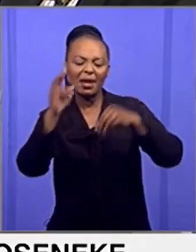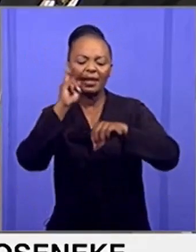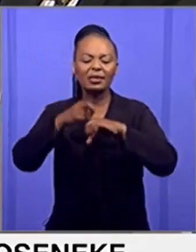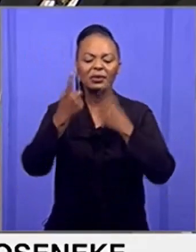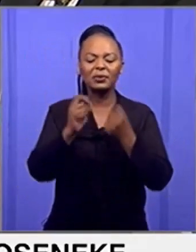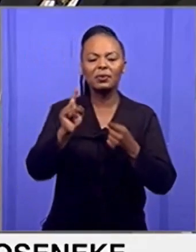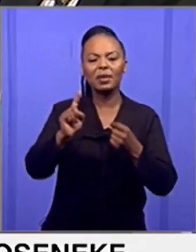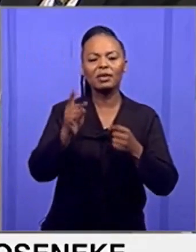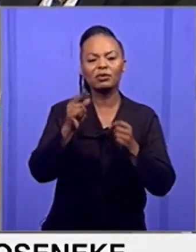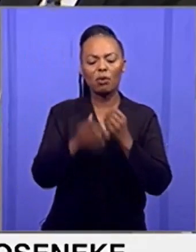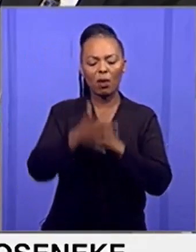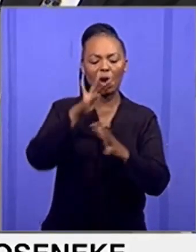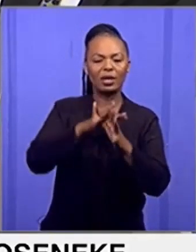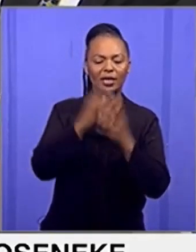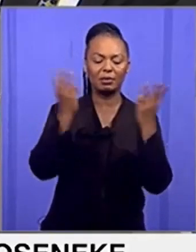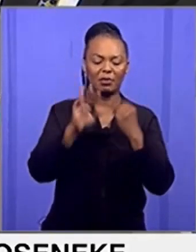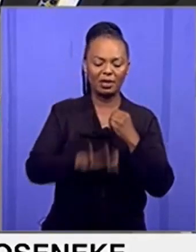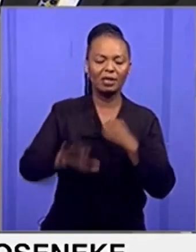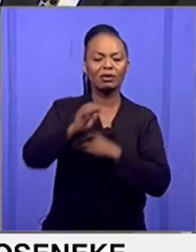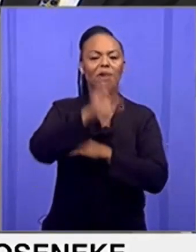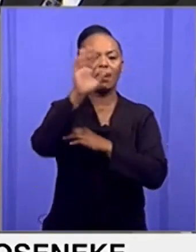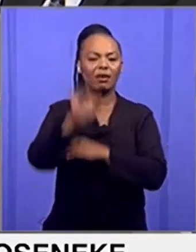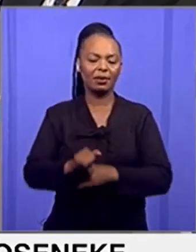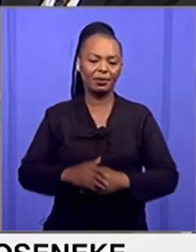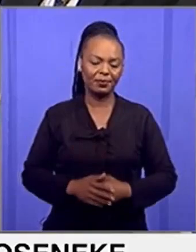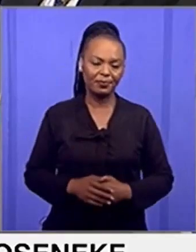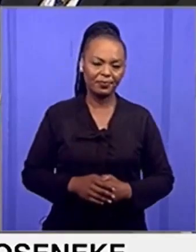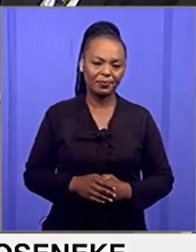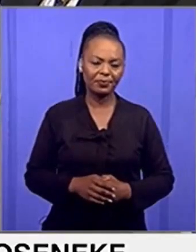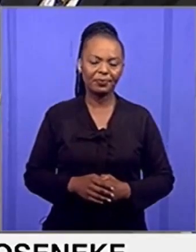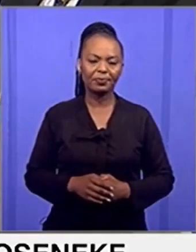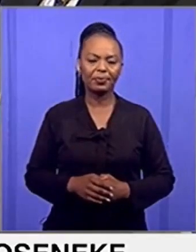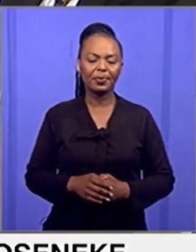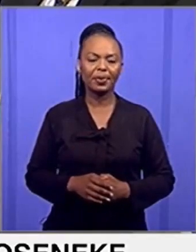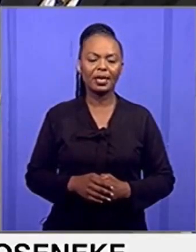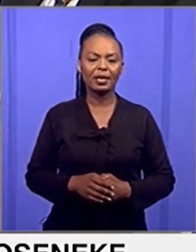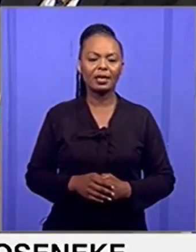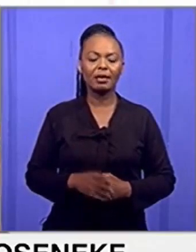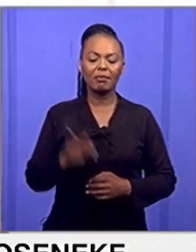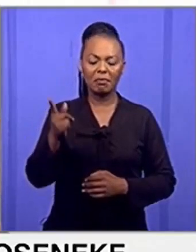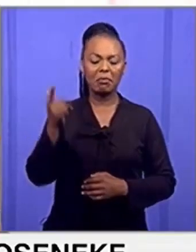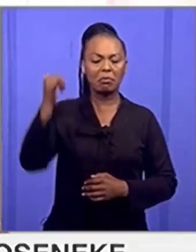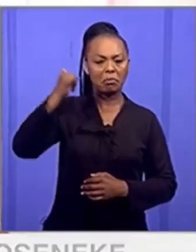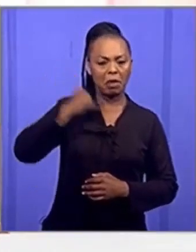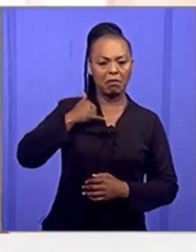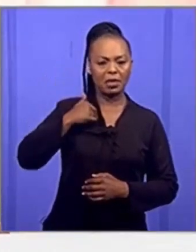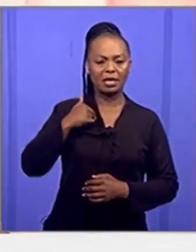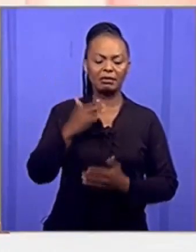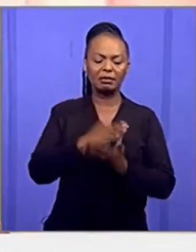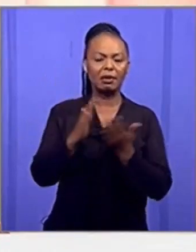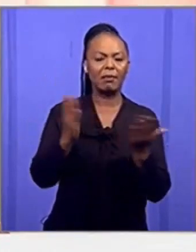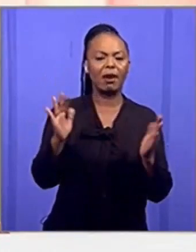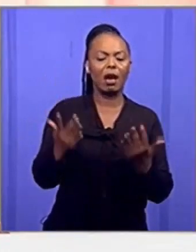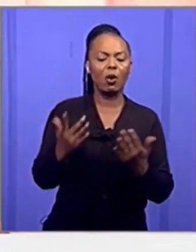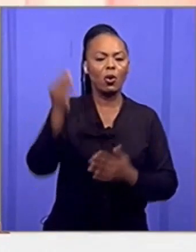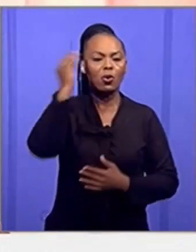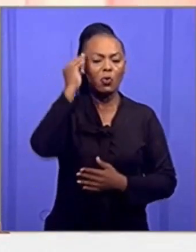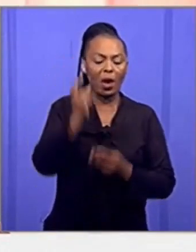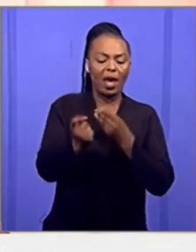baahi bohle ba naha. He would call me and Koketso would wait there patiently. Somehow she knew it was going to